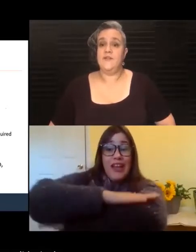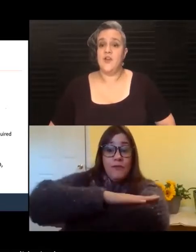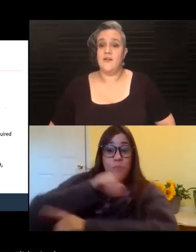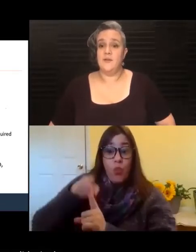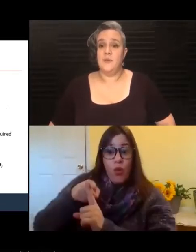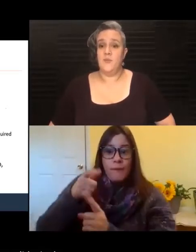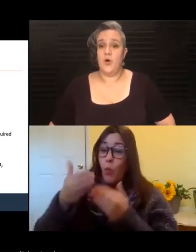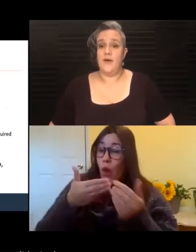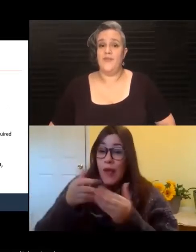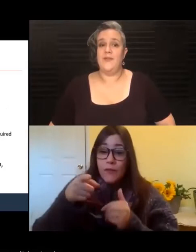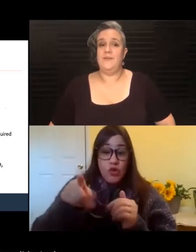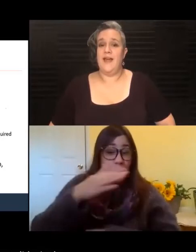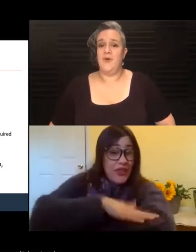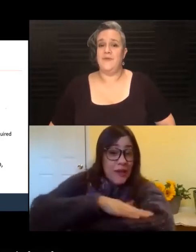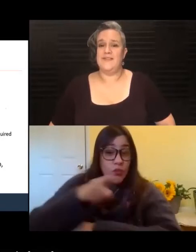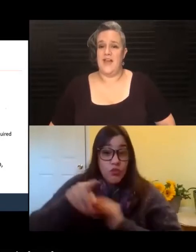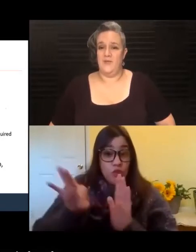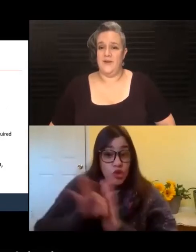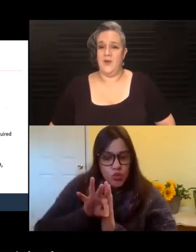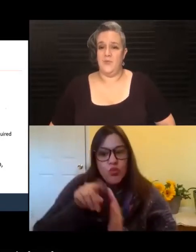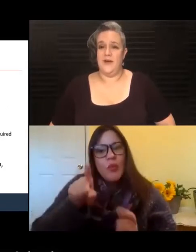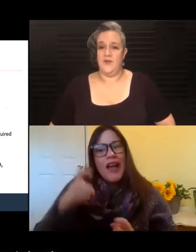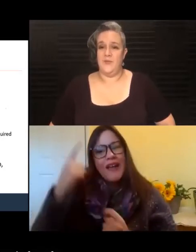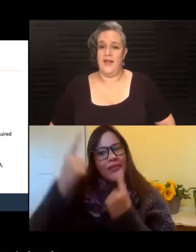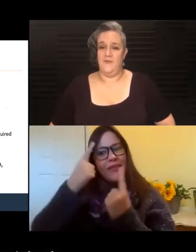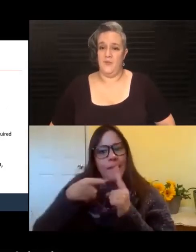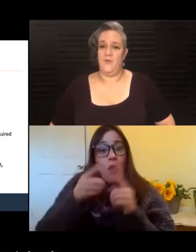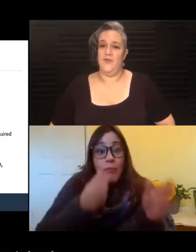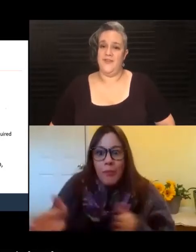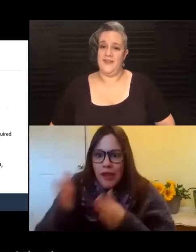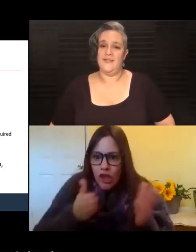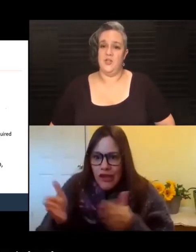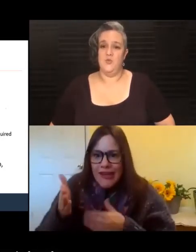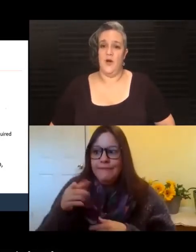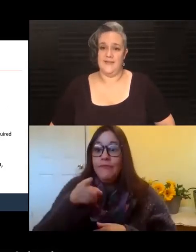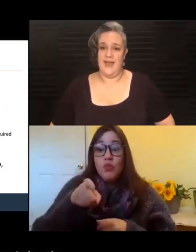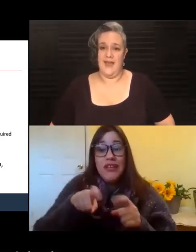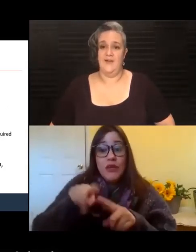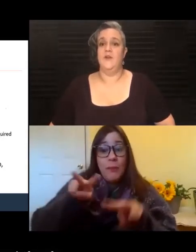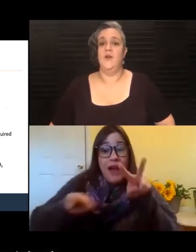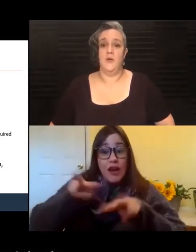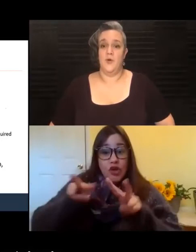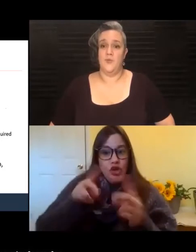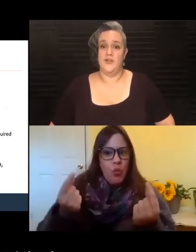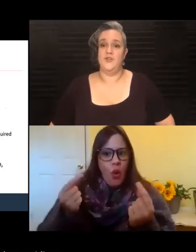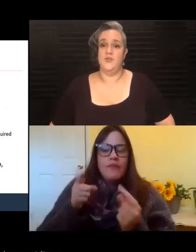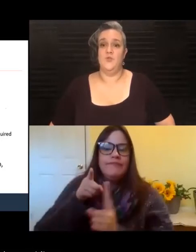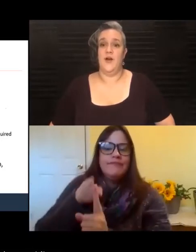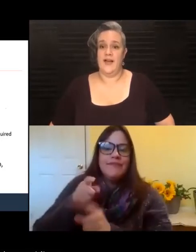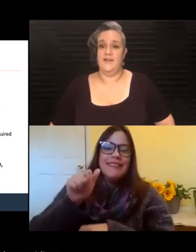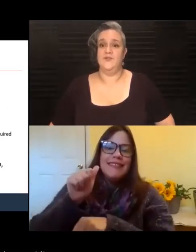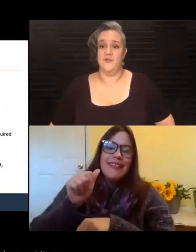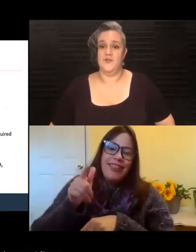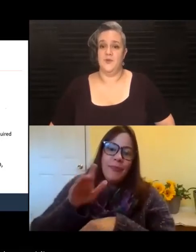Now let's talk a little bit more about the platform itself and how to prepare the platform for the things that you want to have appropriate to